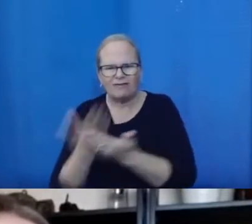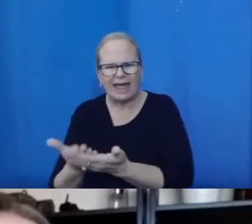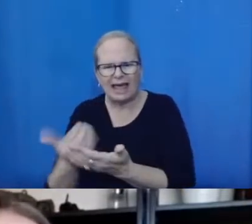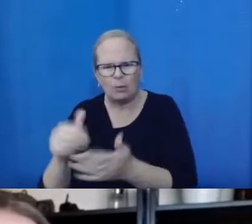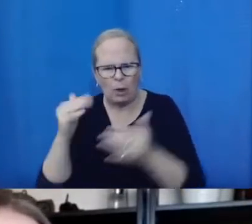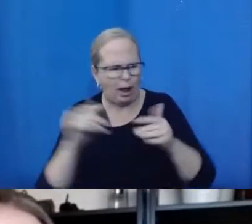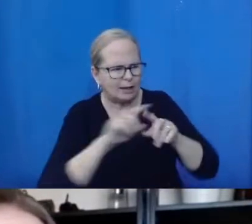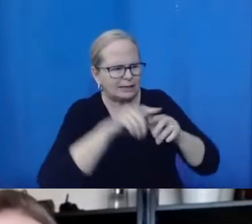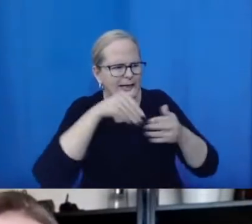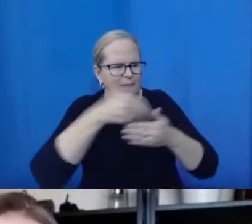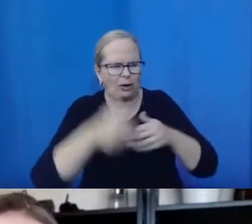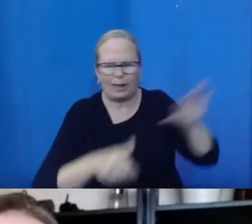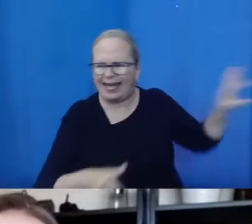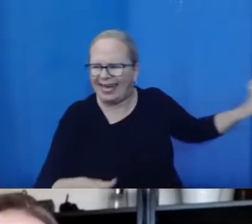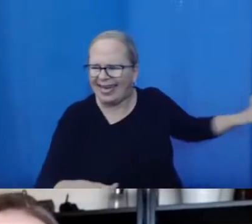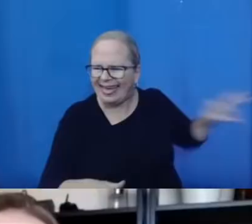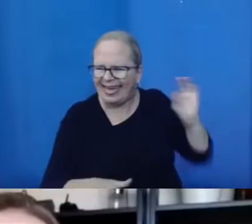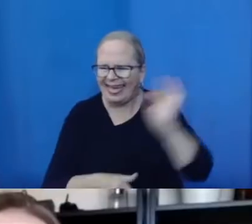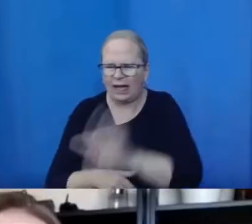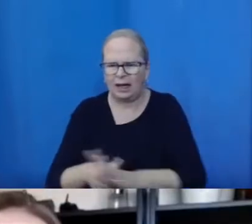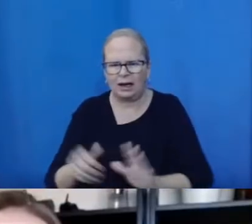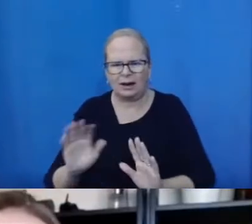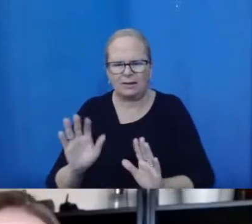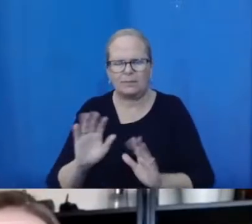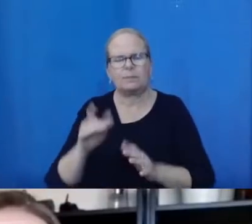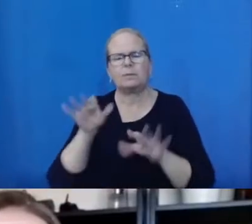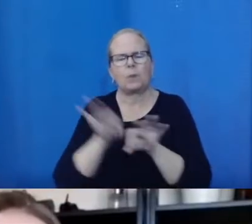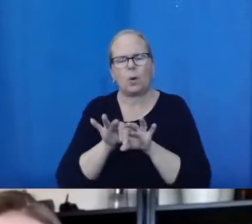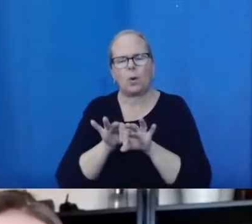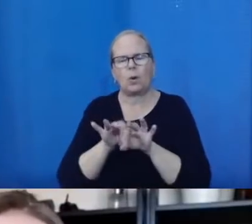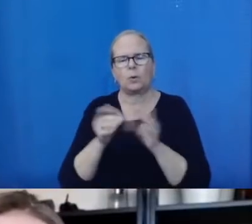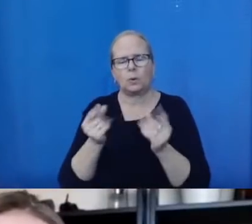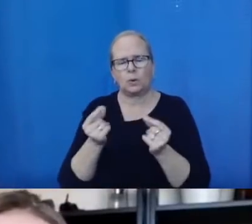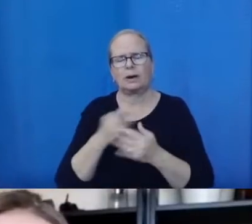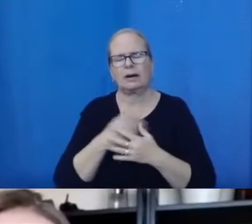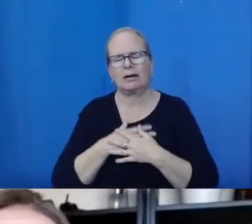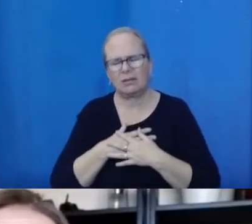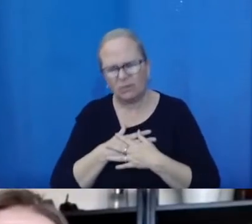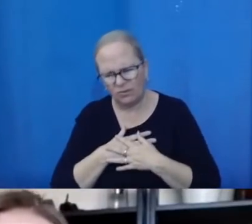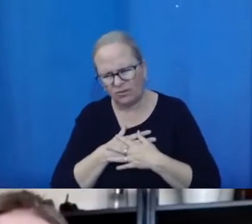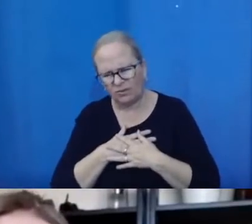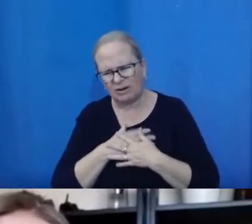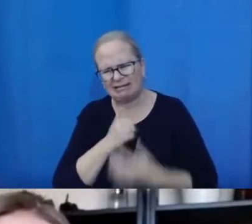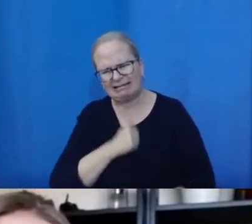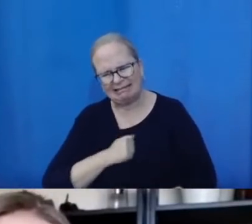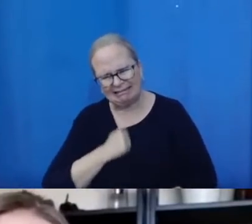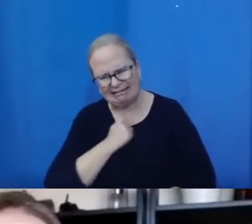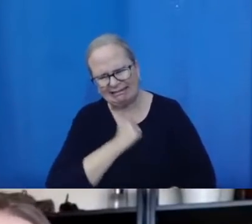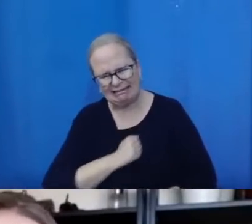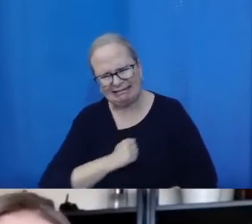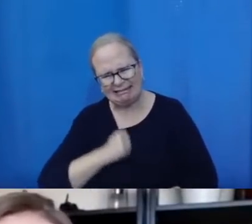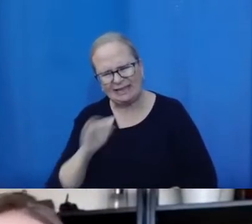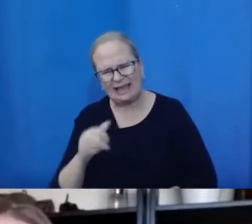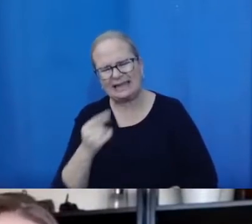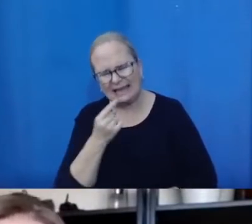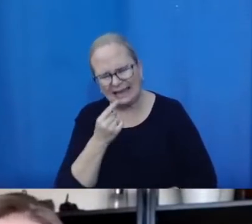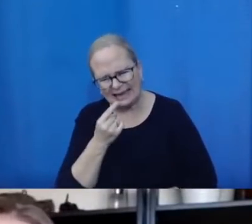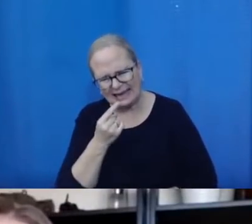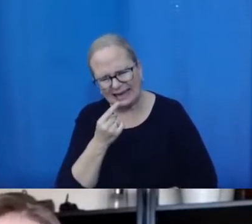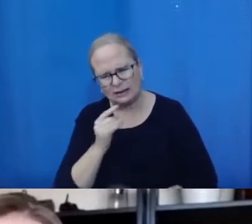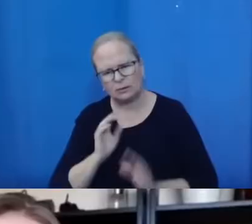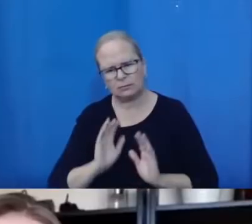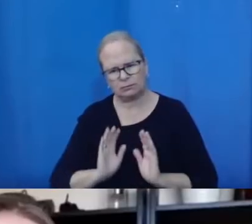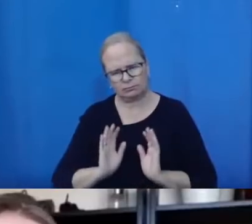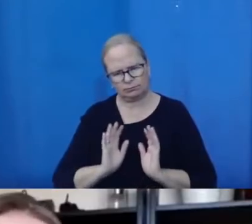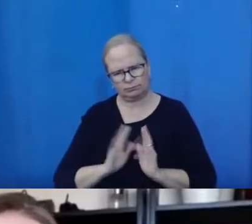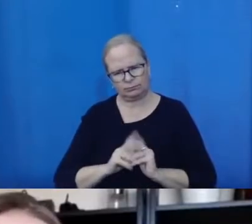If you feel the need to say something, is saying, I'm here. Anything you need, let me know. Being a psychologist with my